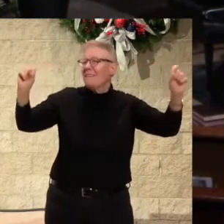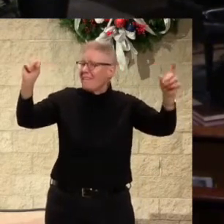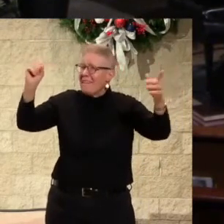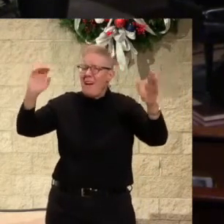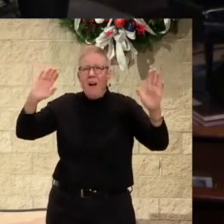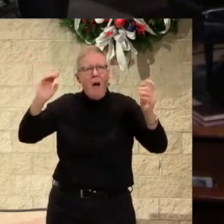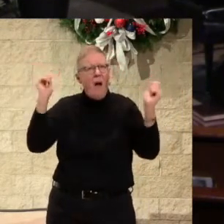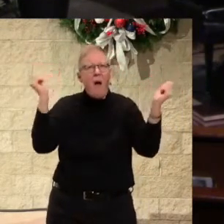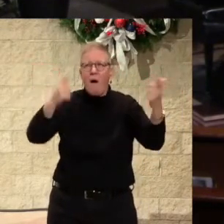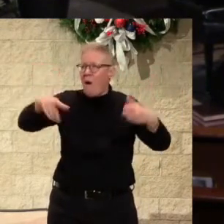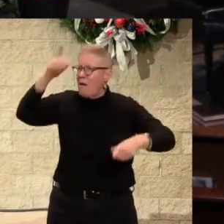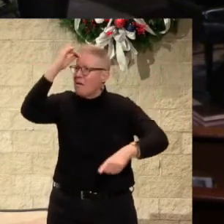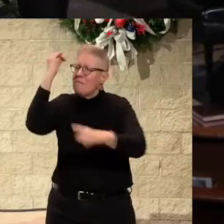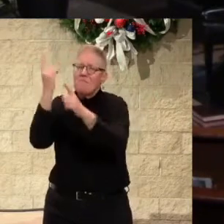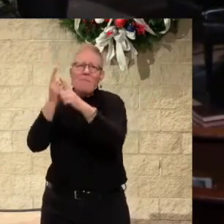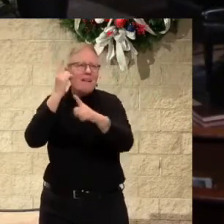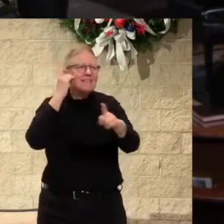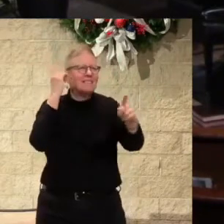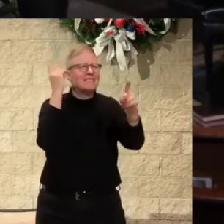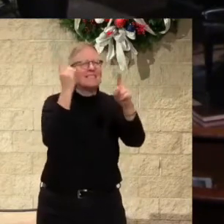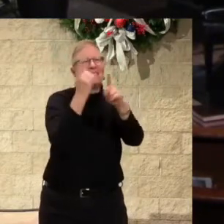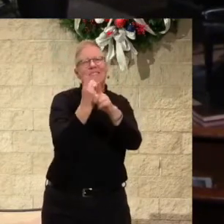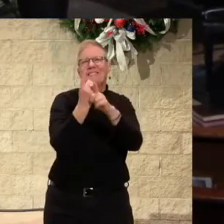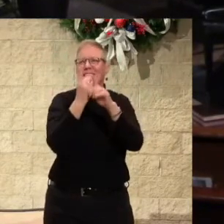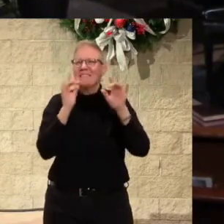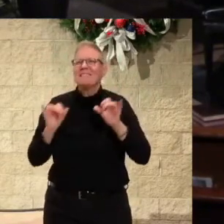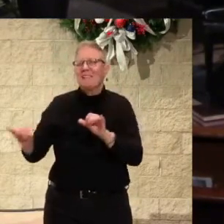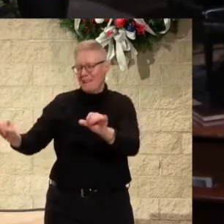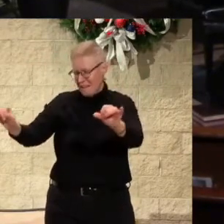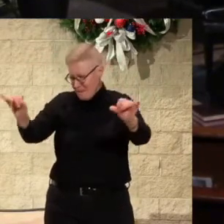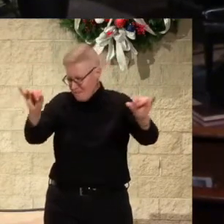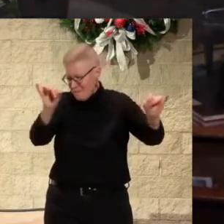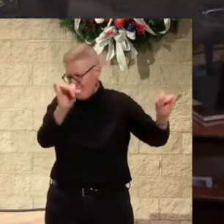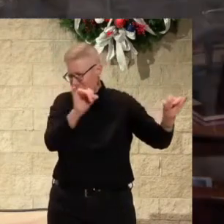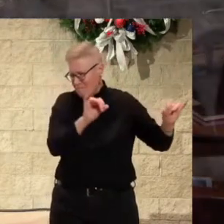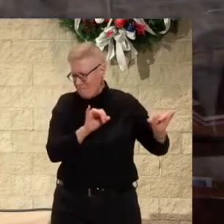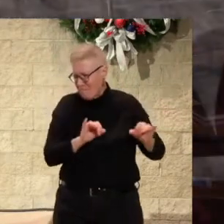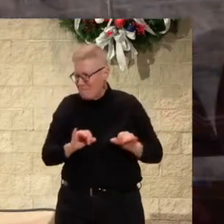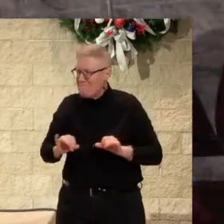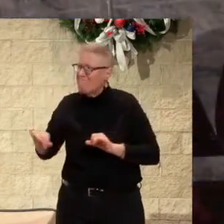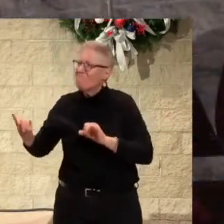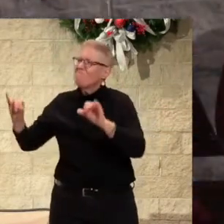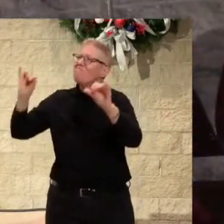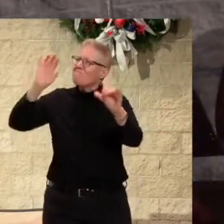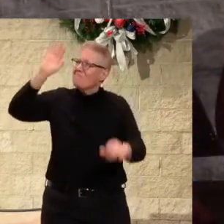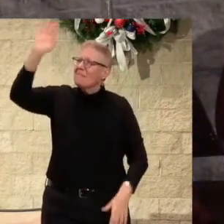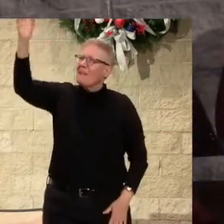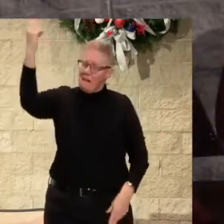our brother and